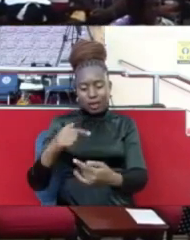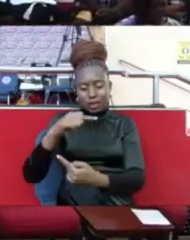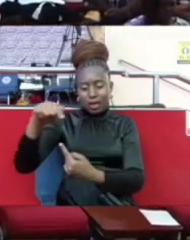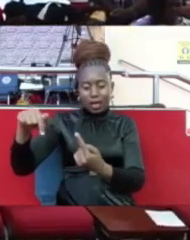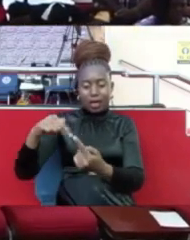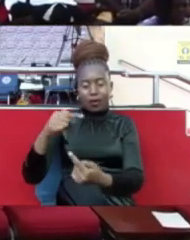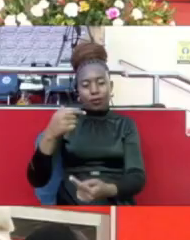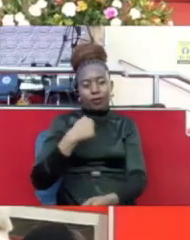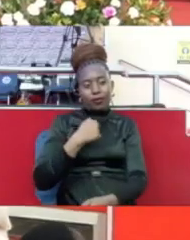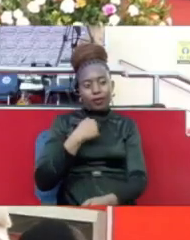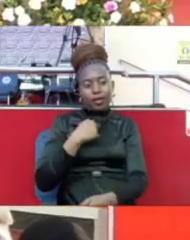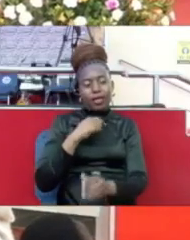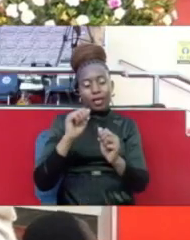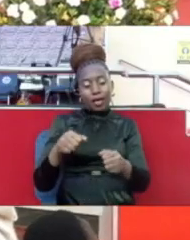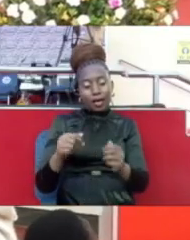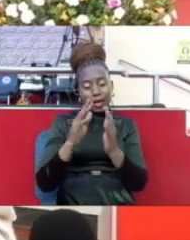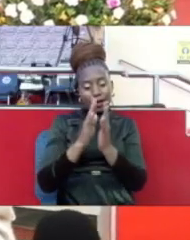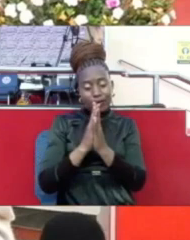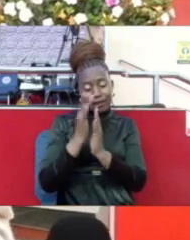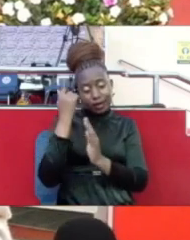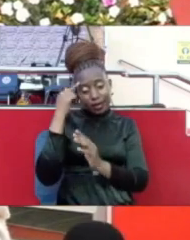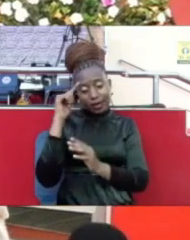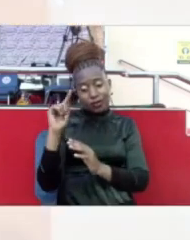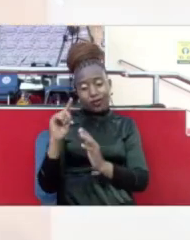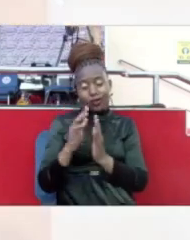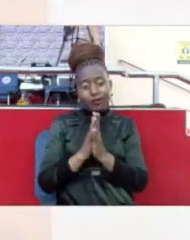pray for and work on for a year.